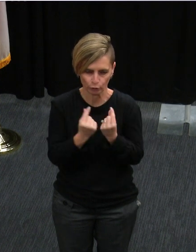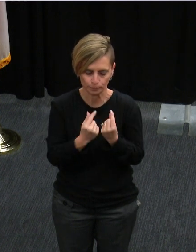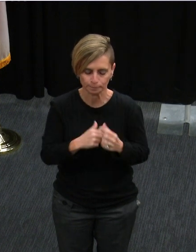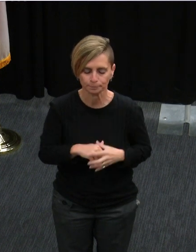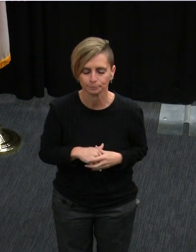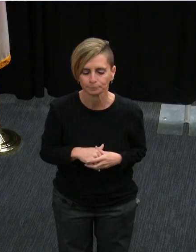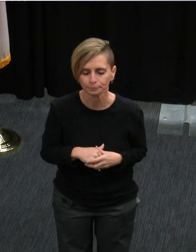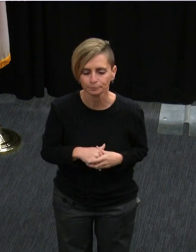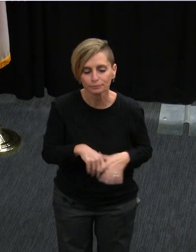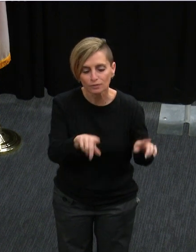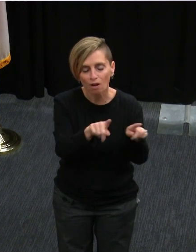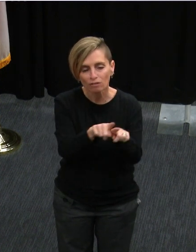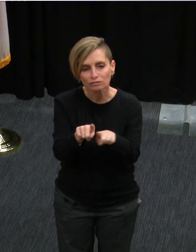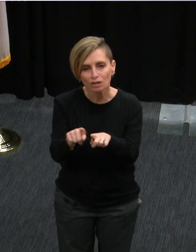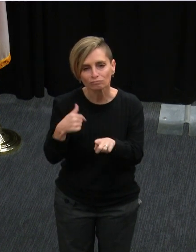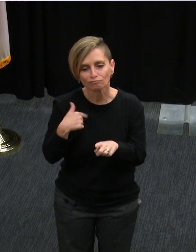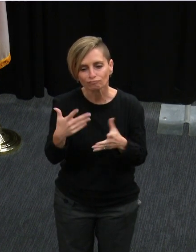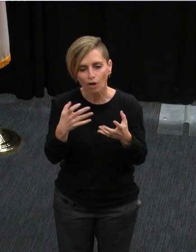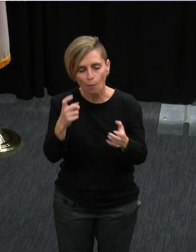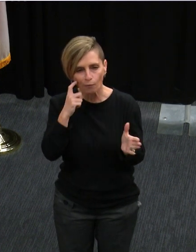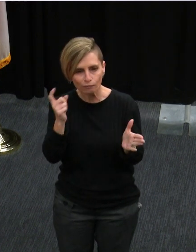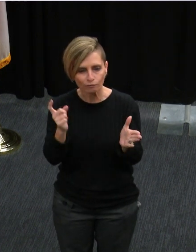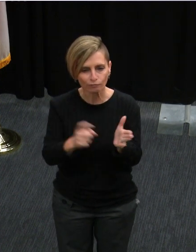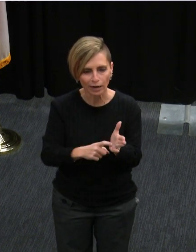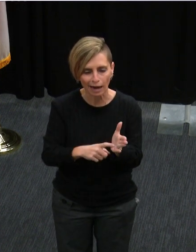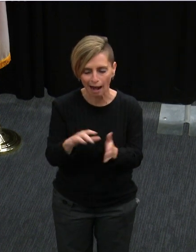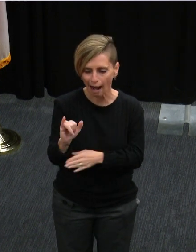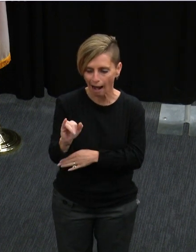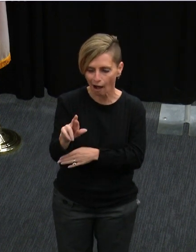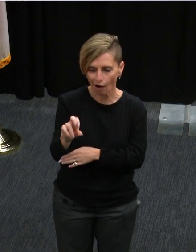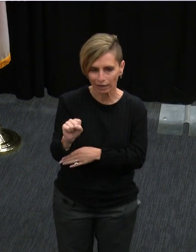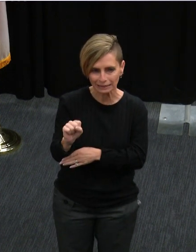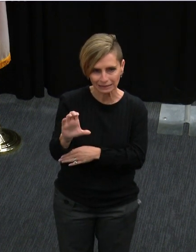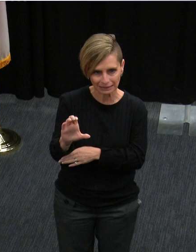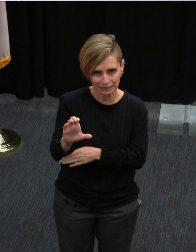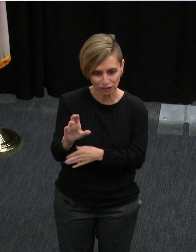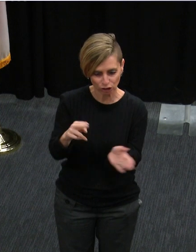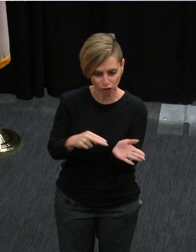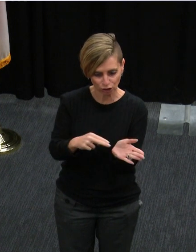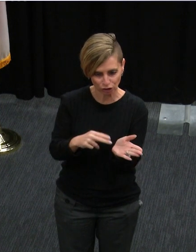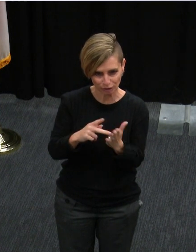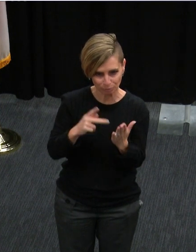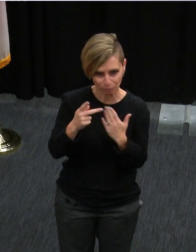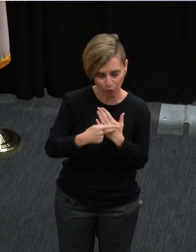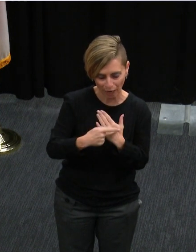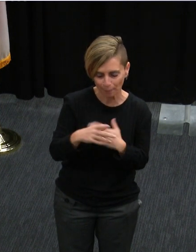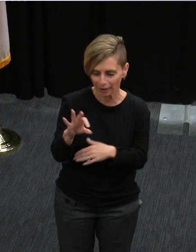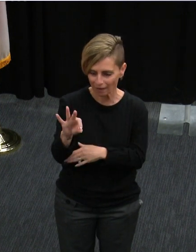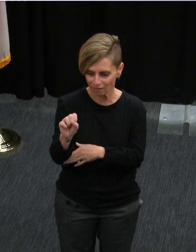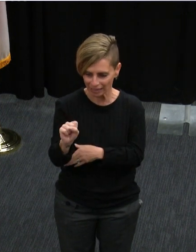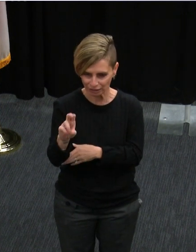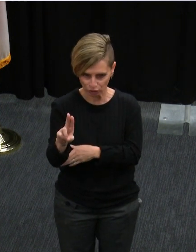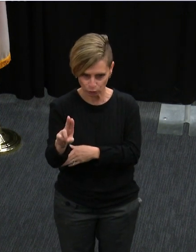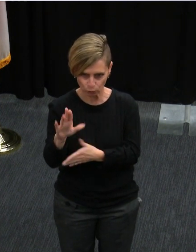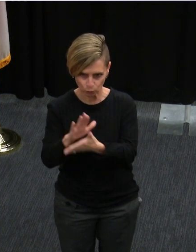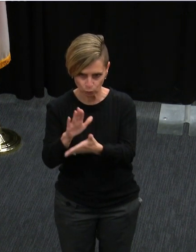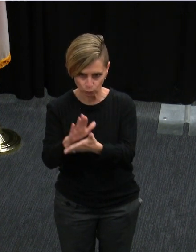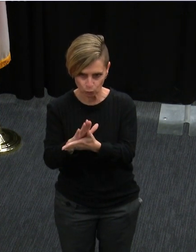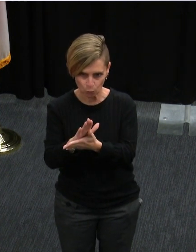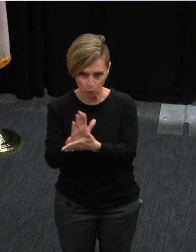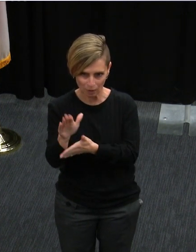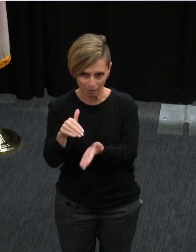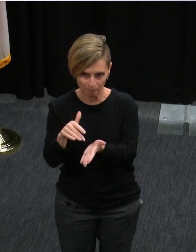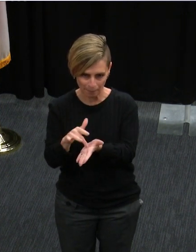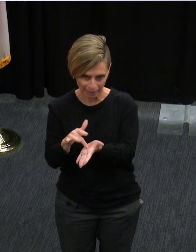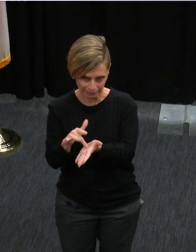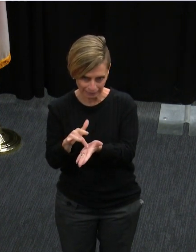would also like to recognize Indian River State College, the nursing program, and Florida State University School of Medicine for agreeing to